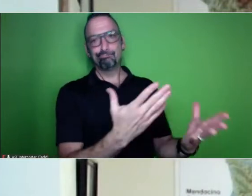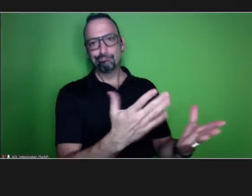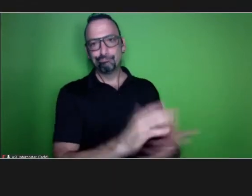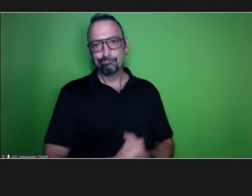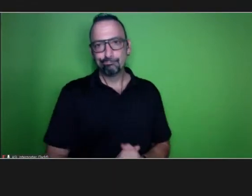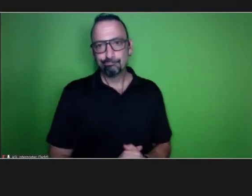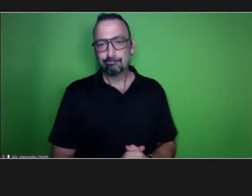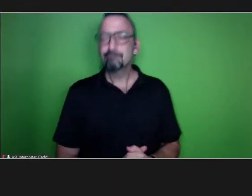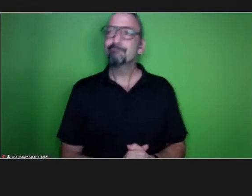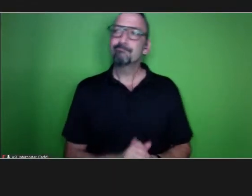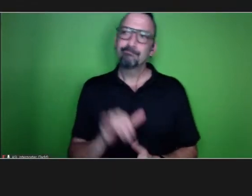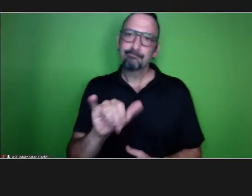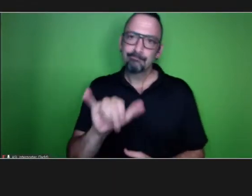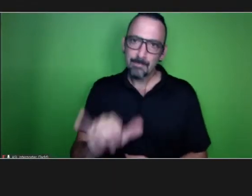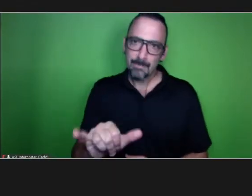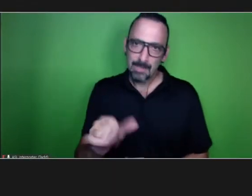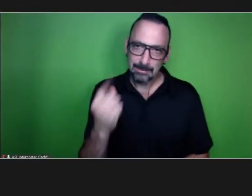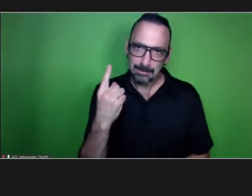Thank you. Thank you.